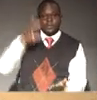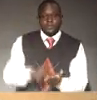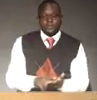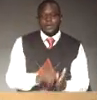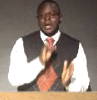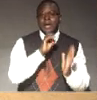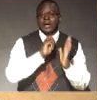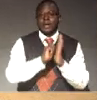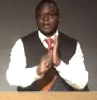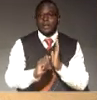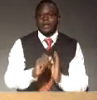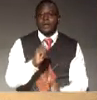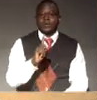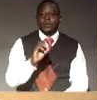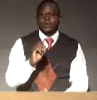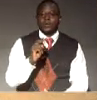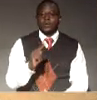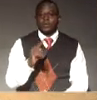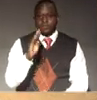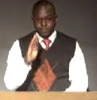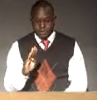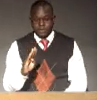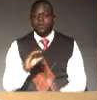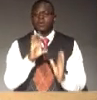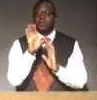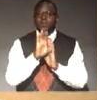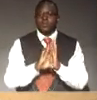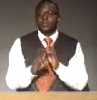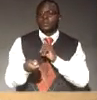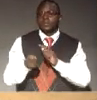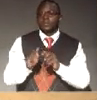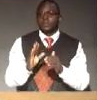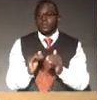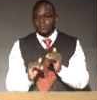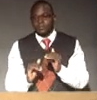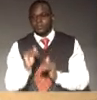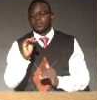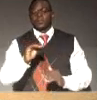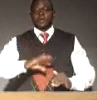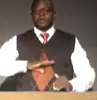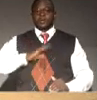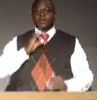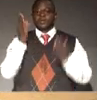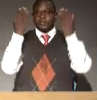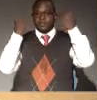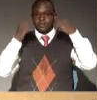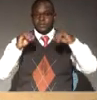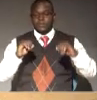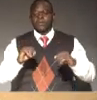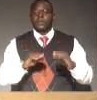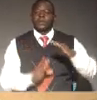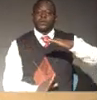Article 102B of the Constitution. The amendment lifted the age limit of the President. Supreme